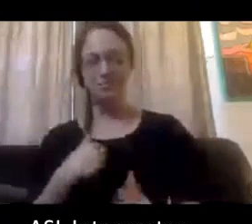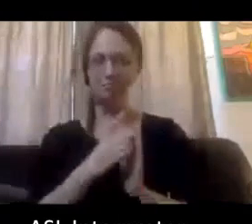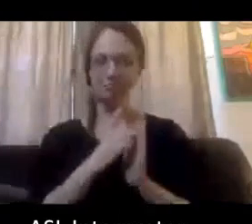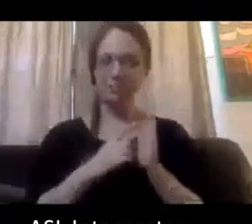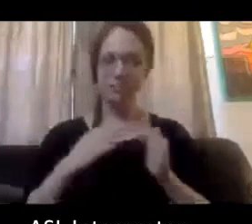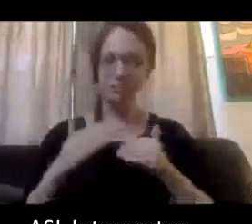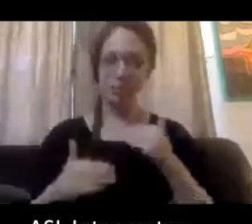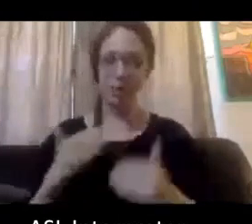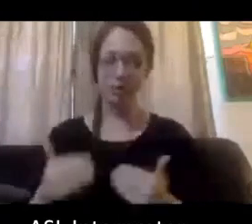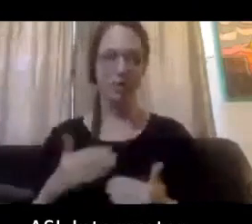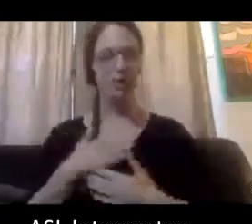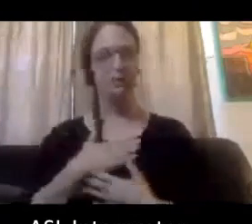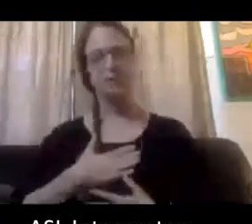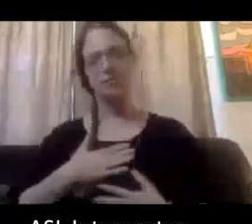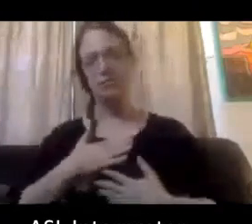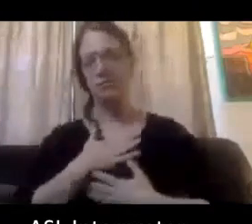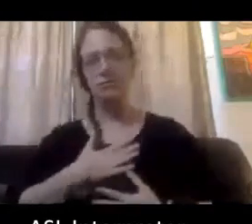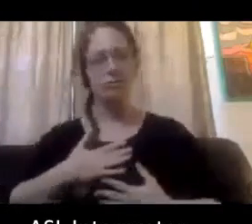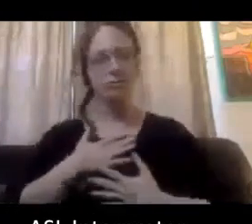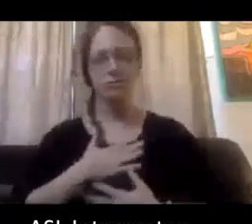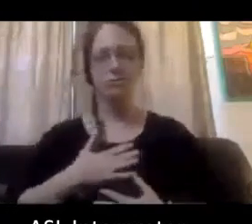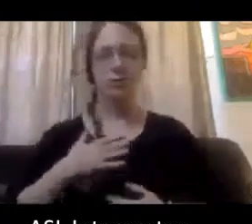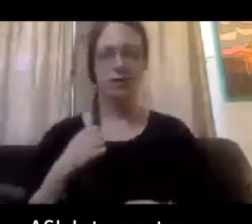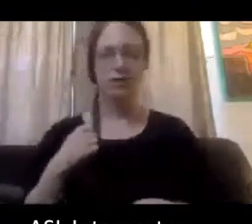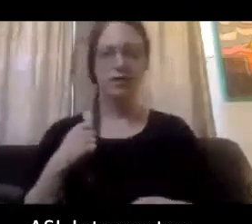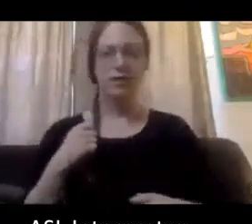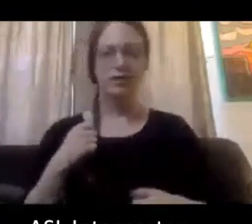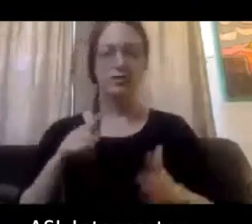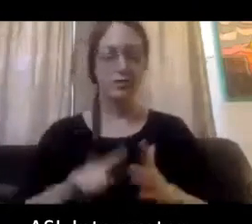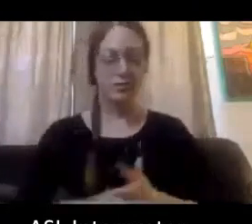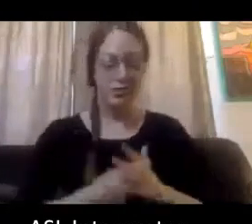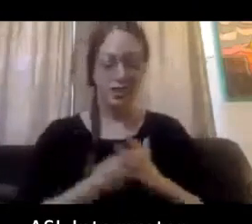say. Like I said, starting off with just